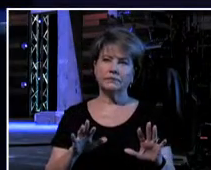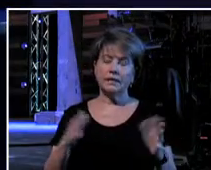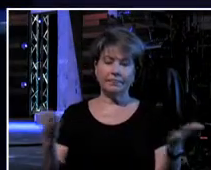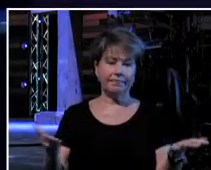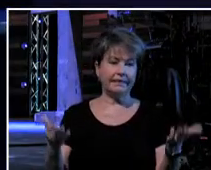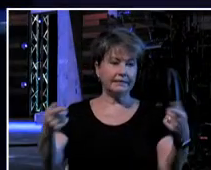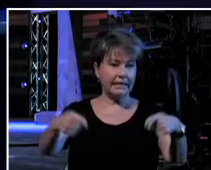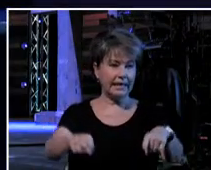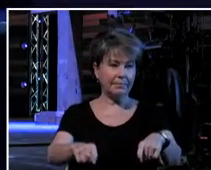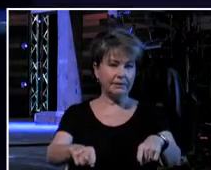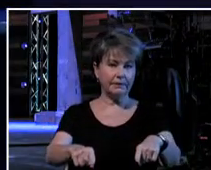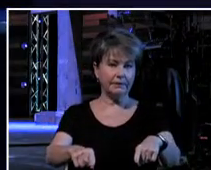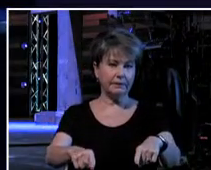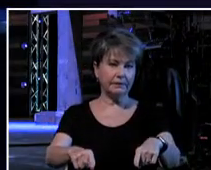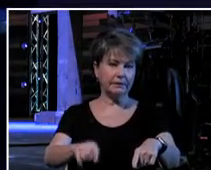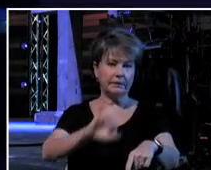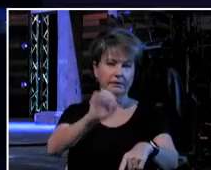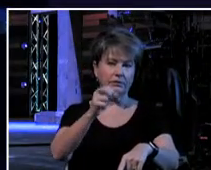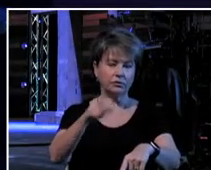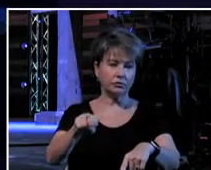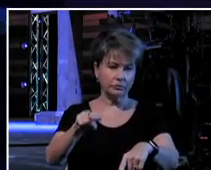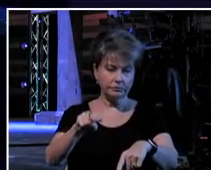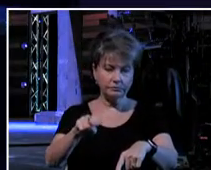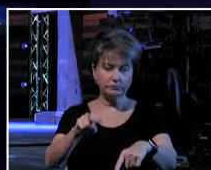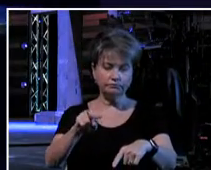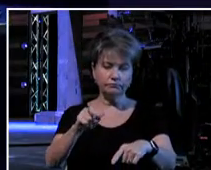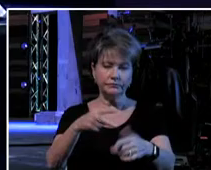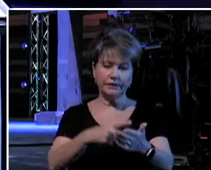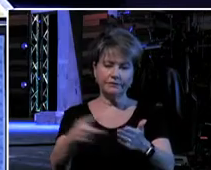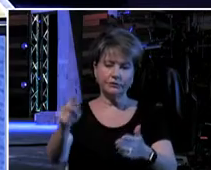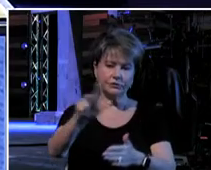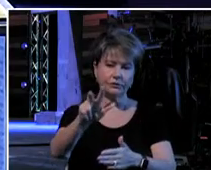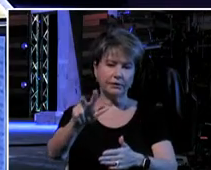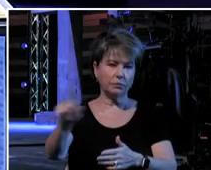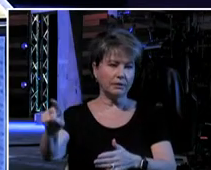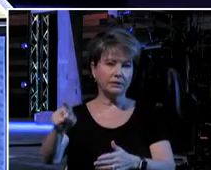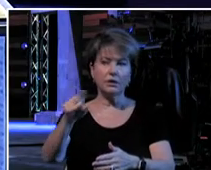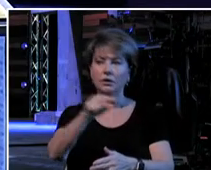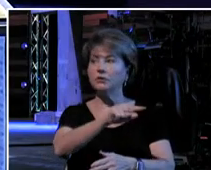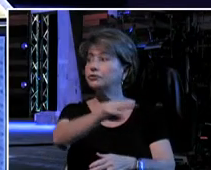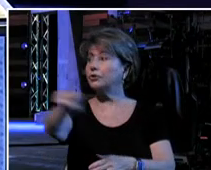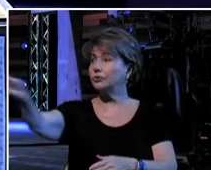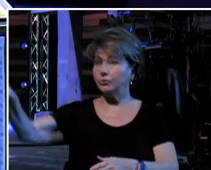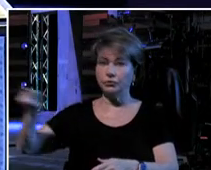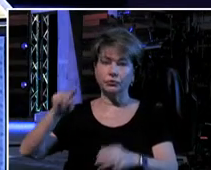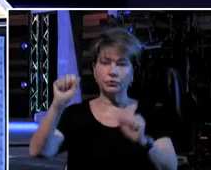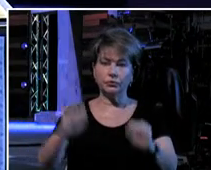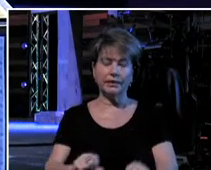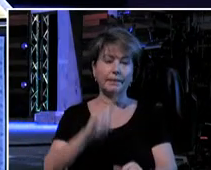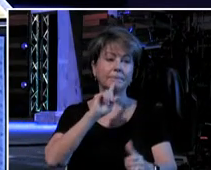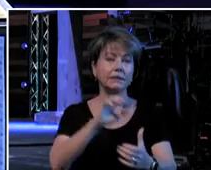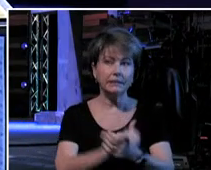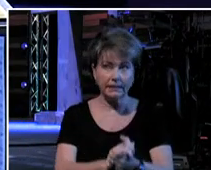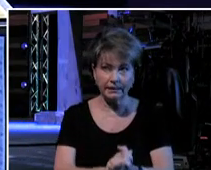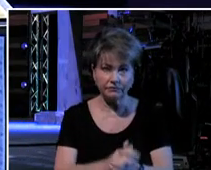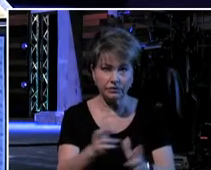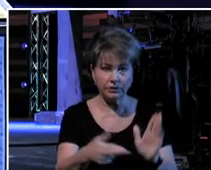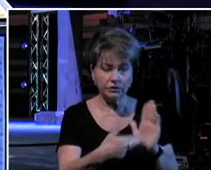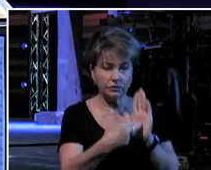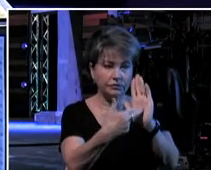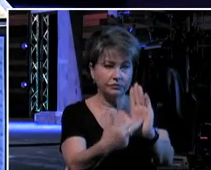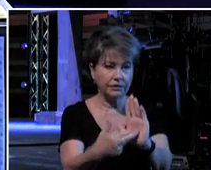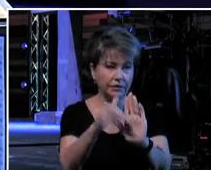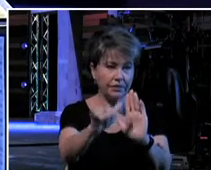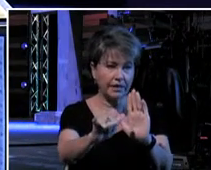happened, as John wrote in verse 31, so that you might believe. So ultimately, what John is saying is you need to have